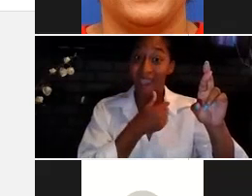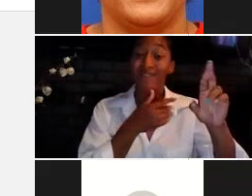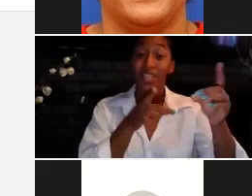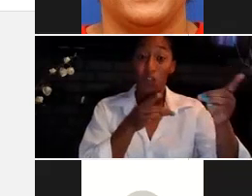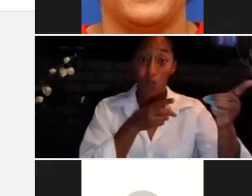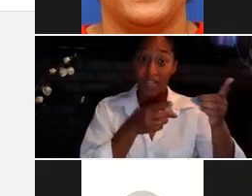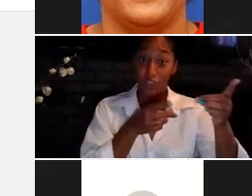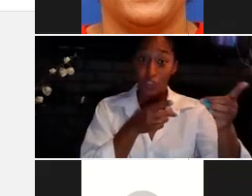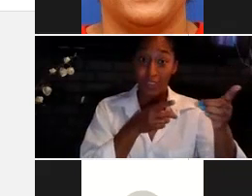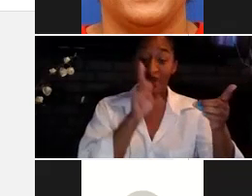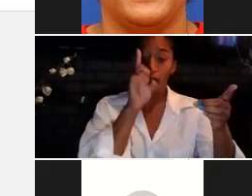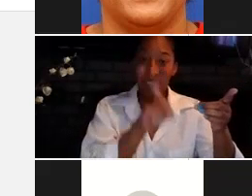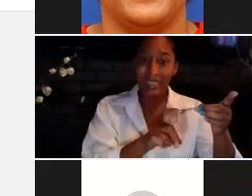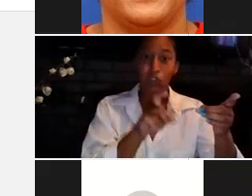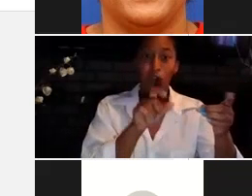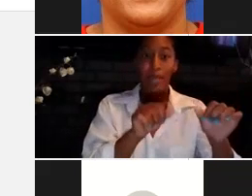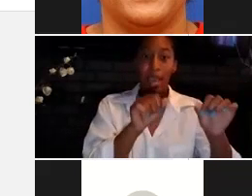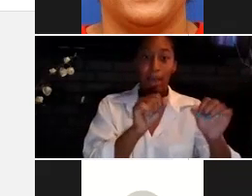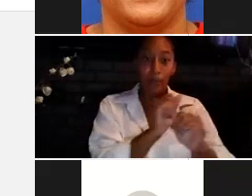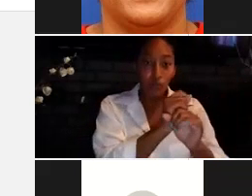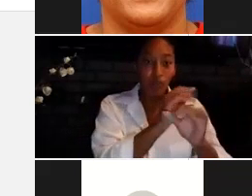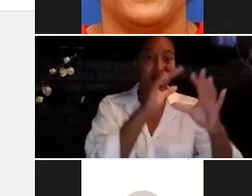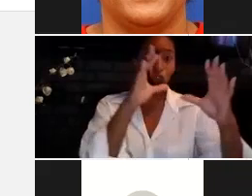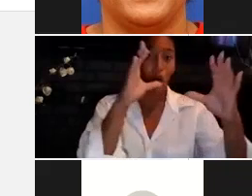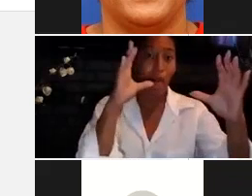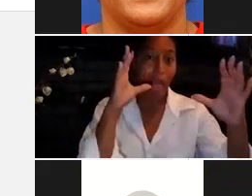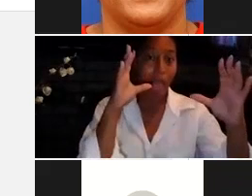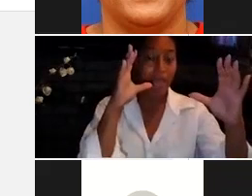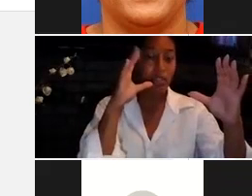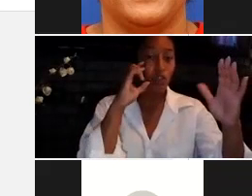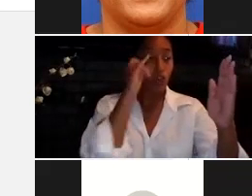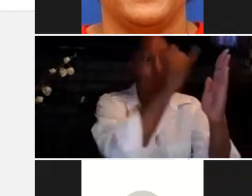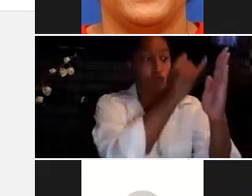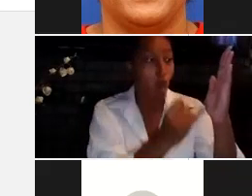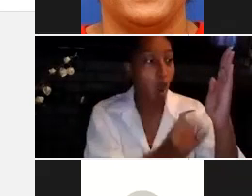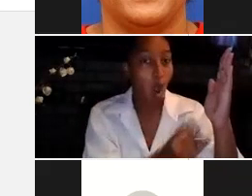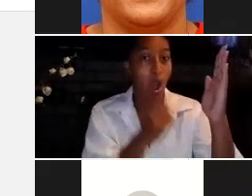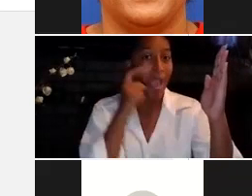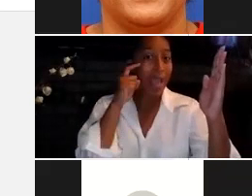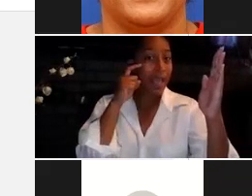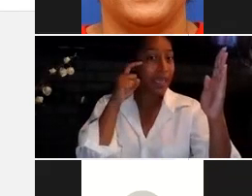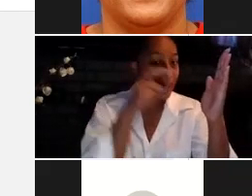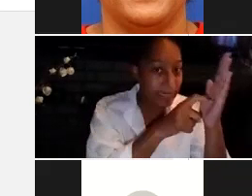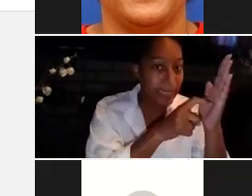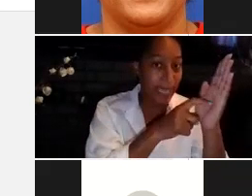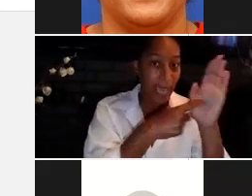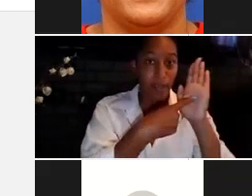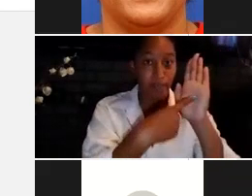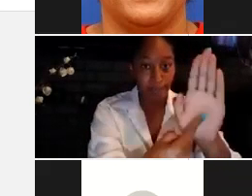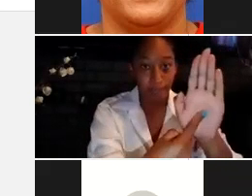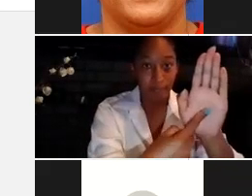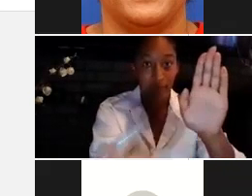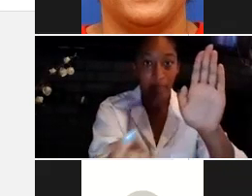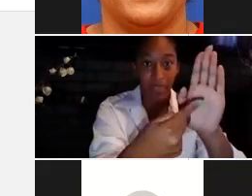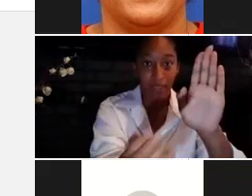it or drawing it or indicating it, right? We need a symbol to show that it's a